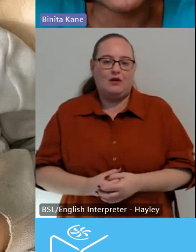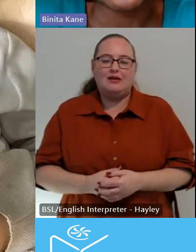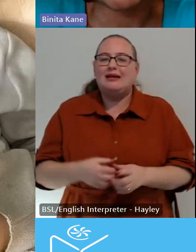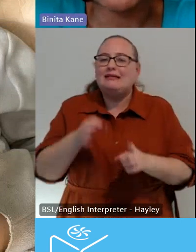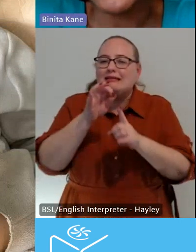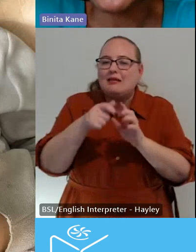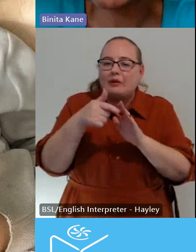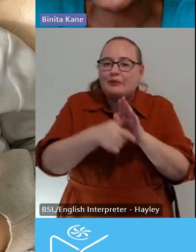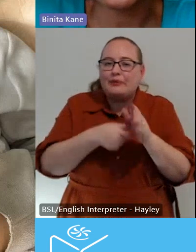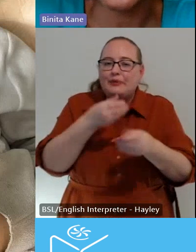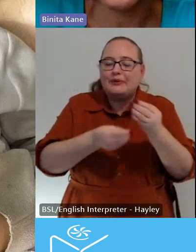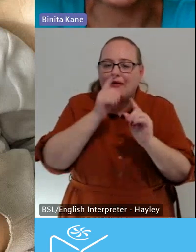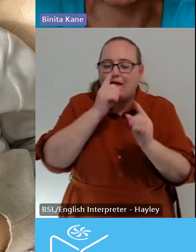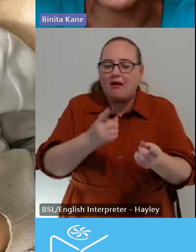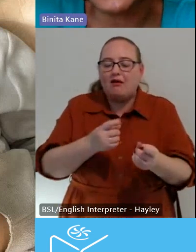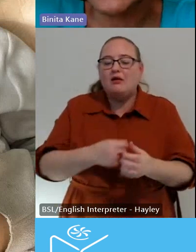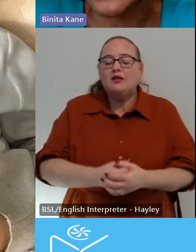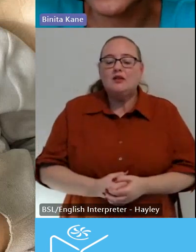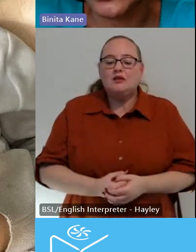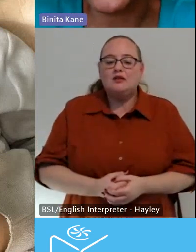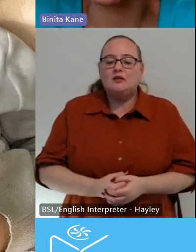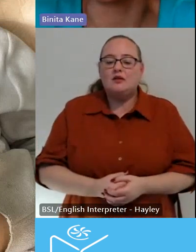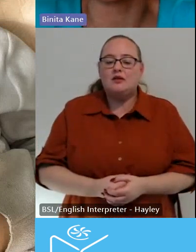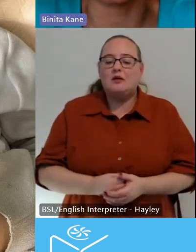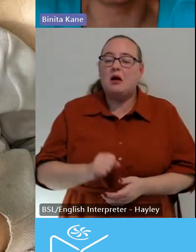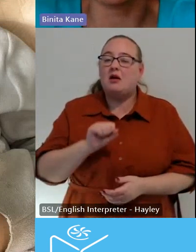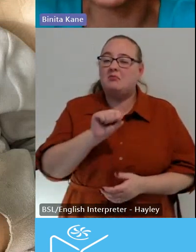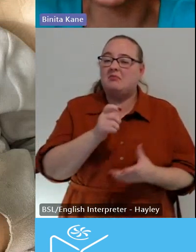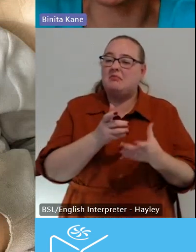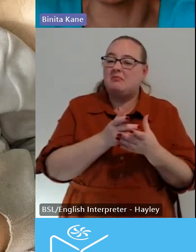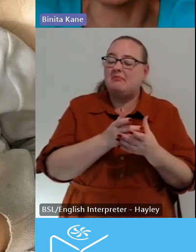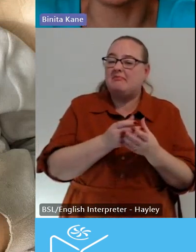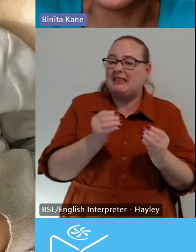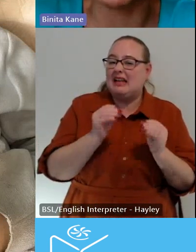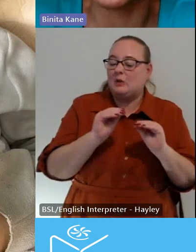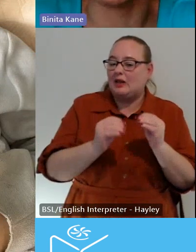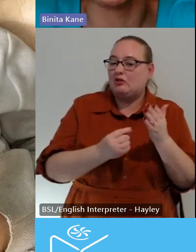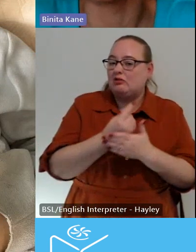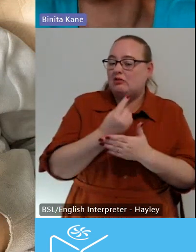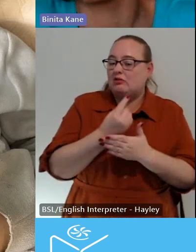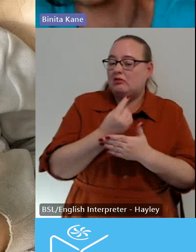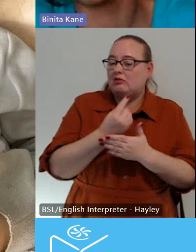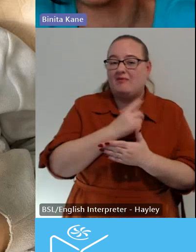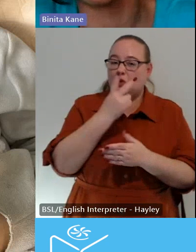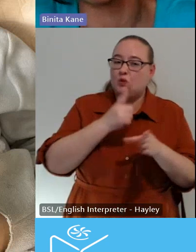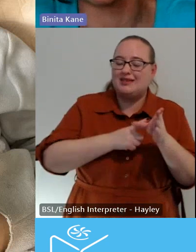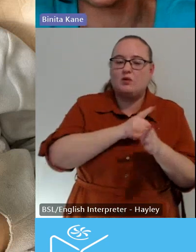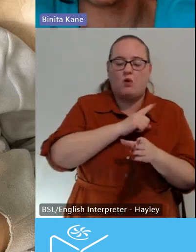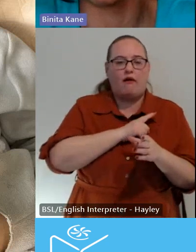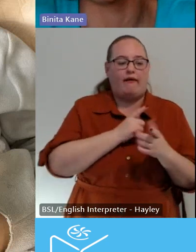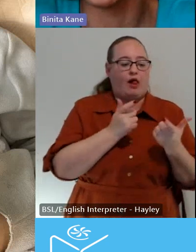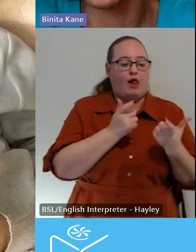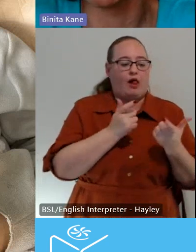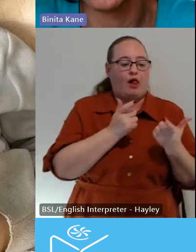But there was probably 2 years where she missed out on her education through a combination of lockdown, illness, and then